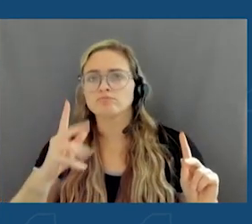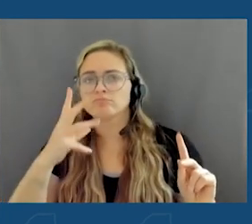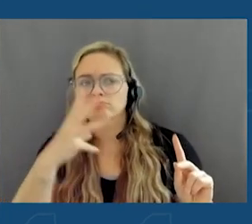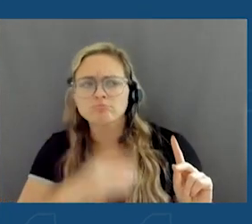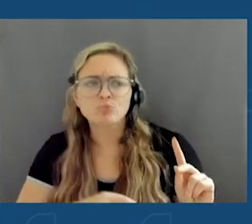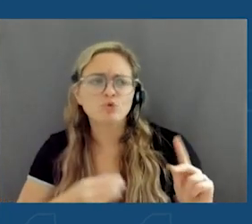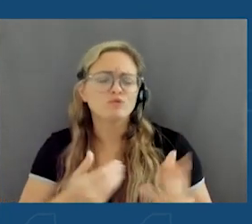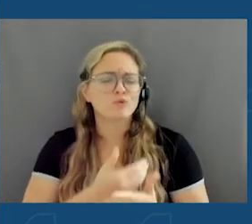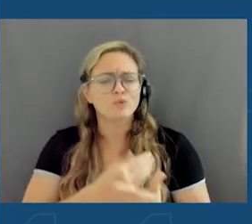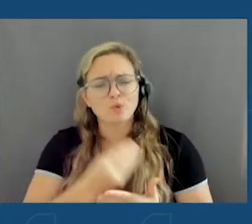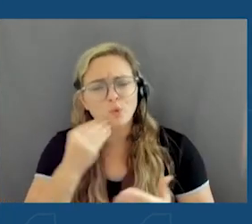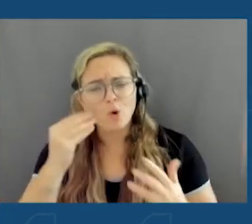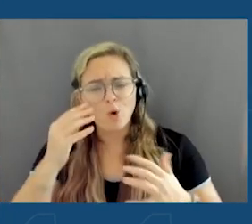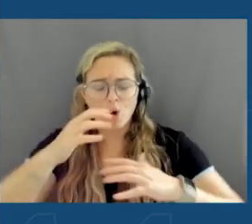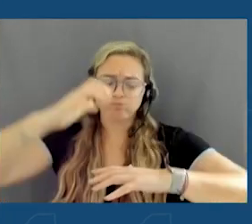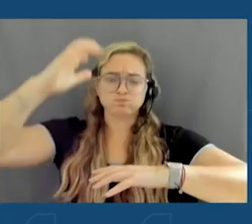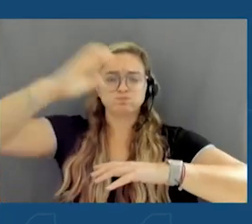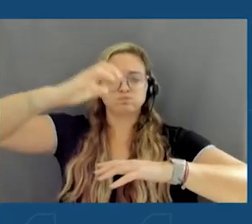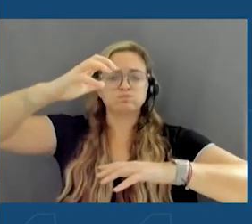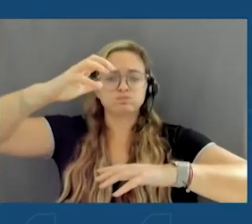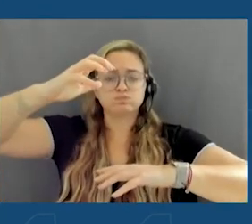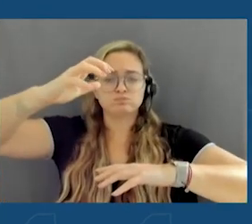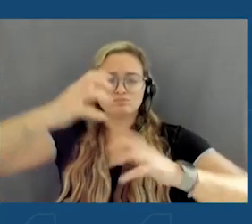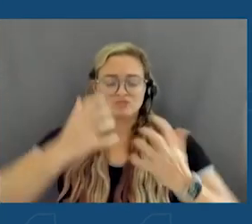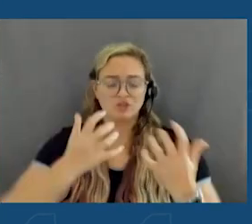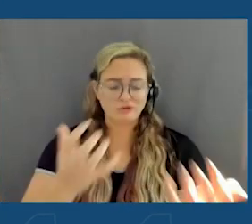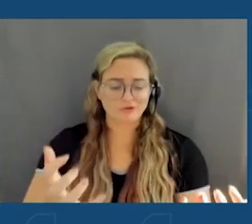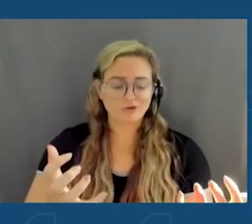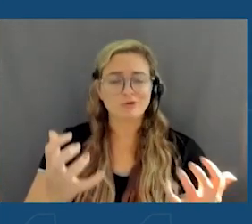homes, 300 of which will be